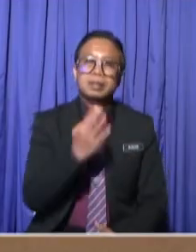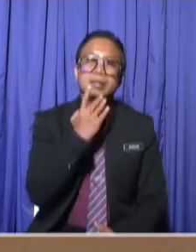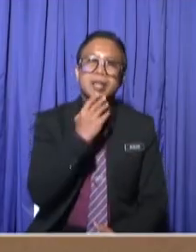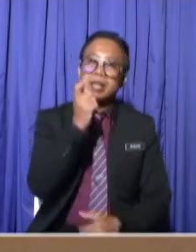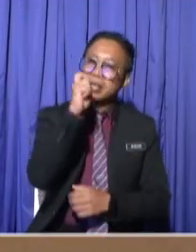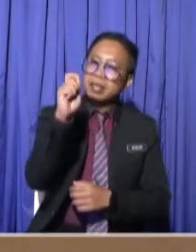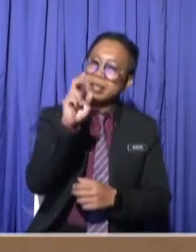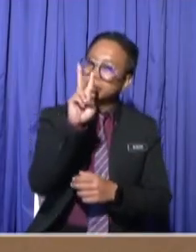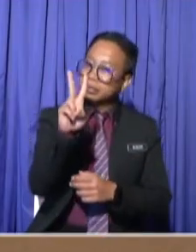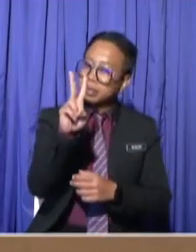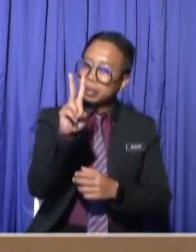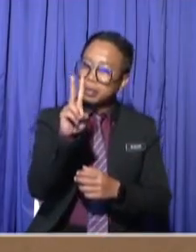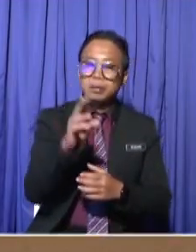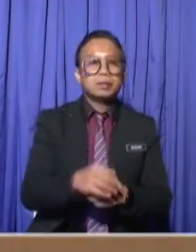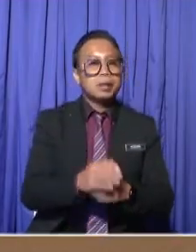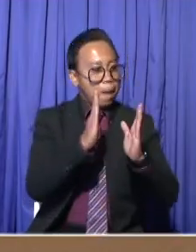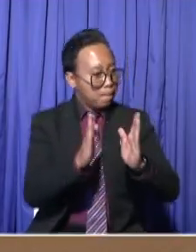color the second part.